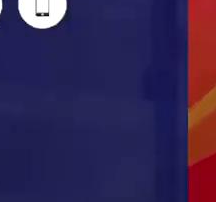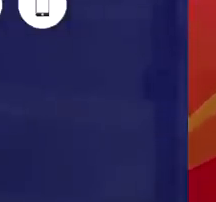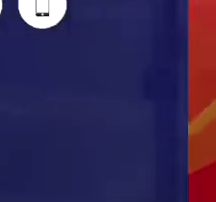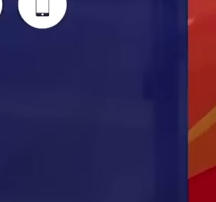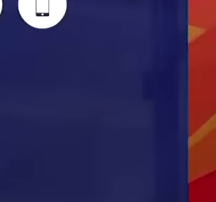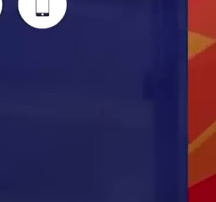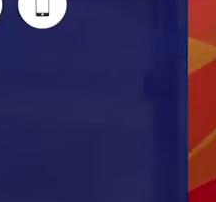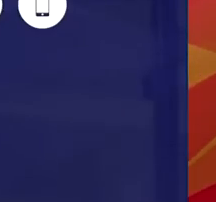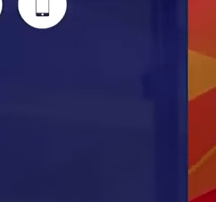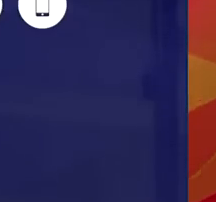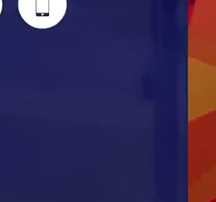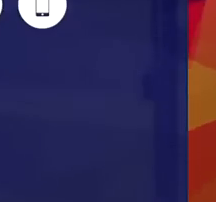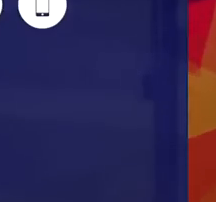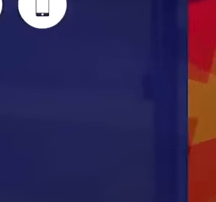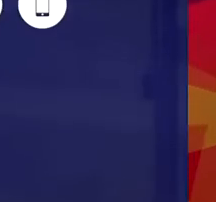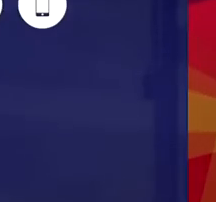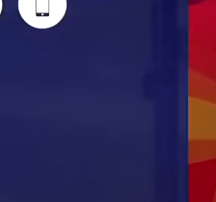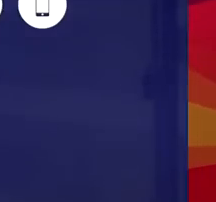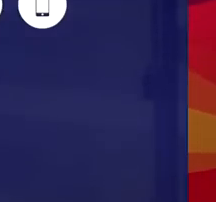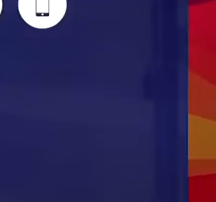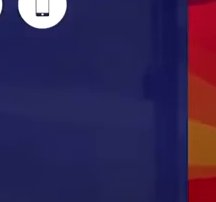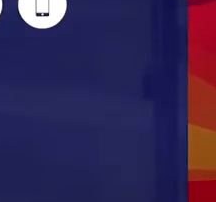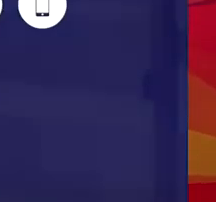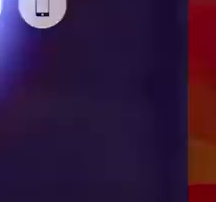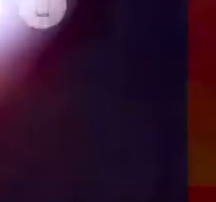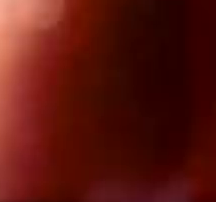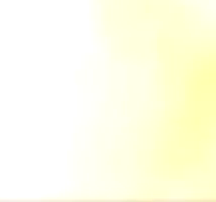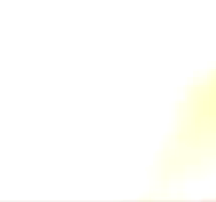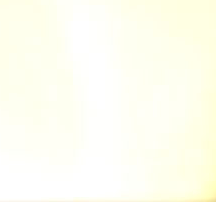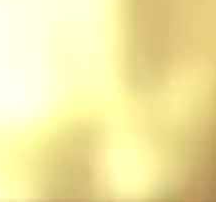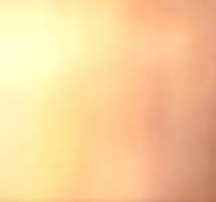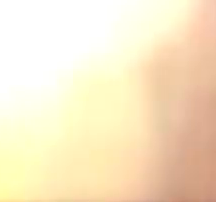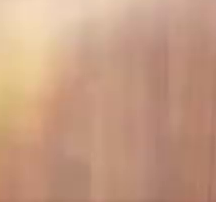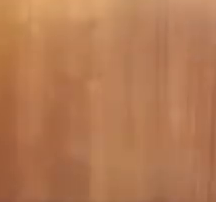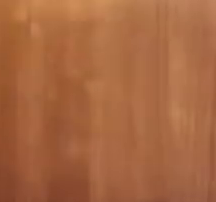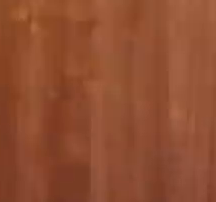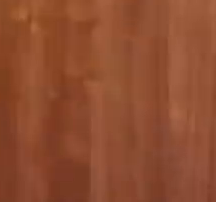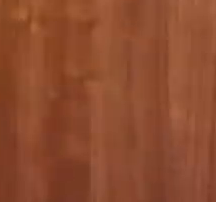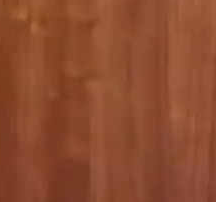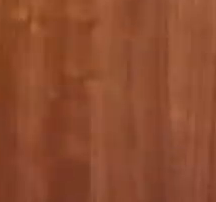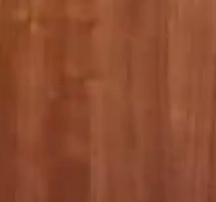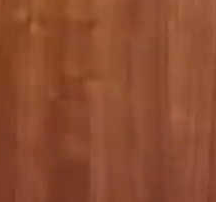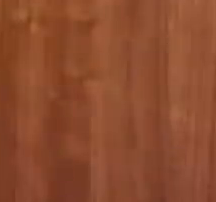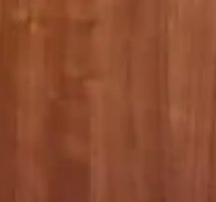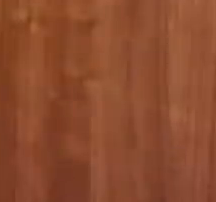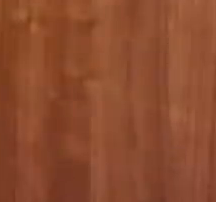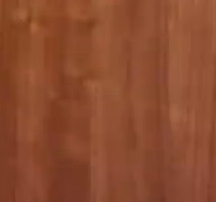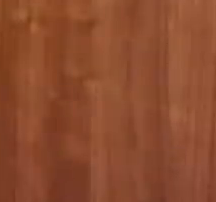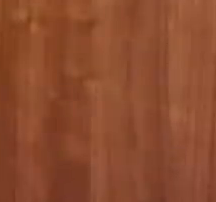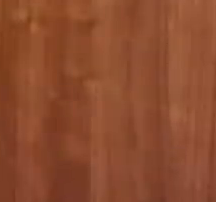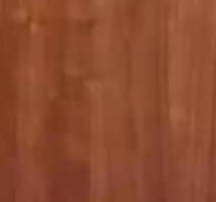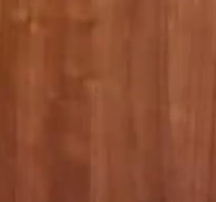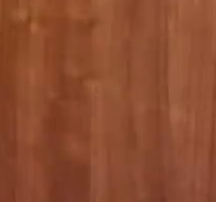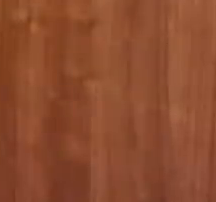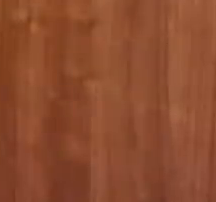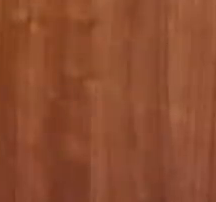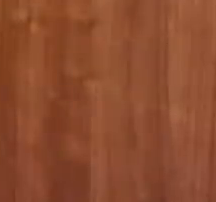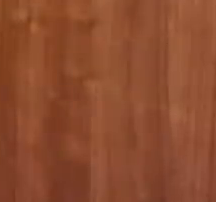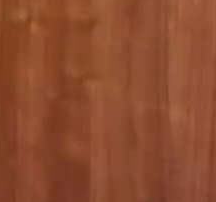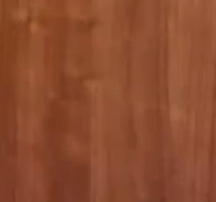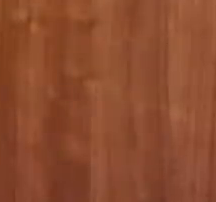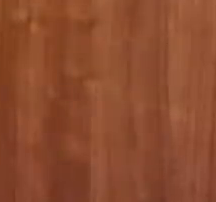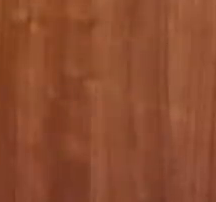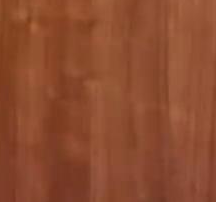and 7 p.m. as we're led in a powerful time of study. The Wheeler Avenue Children's Ministry has nonstop